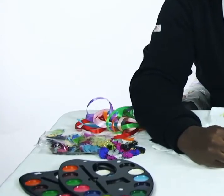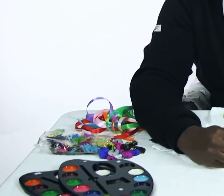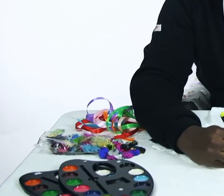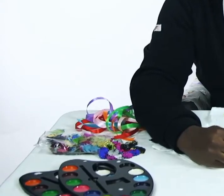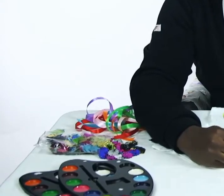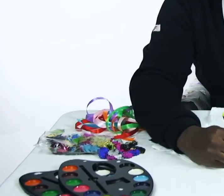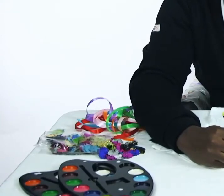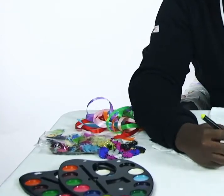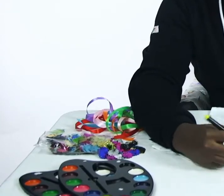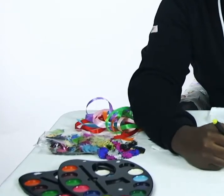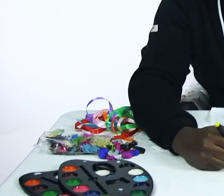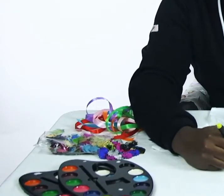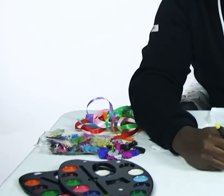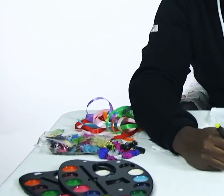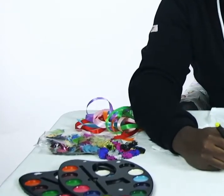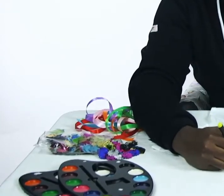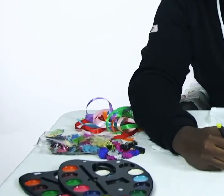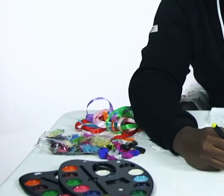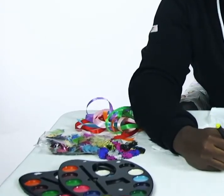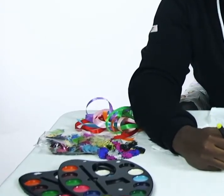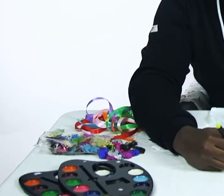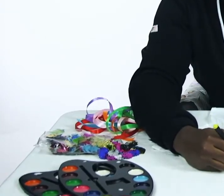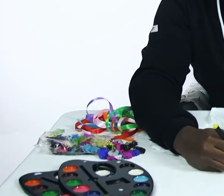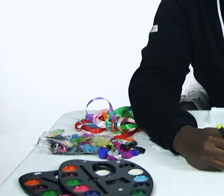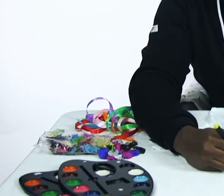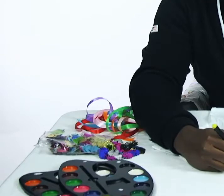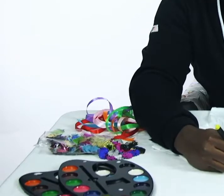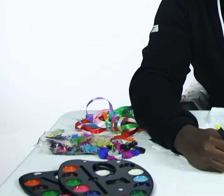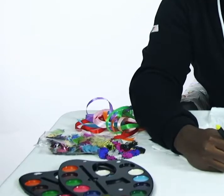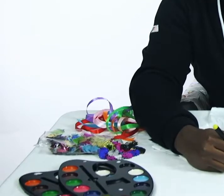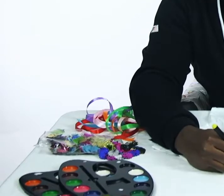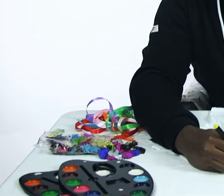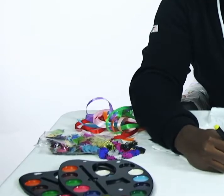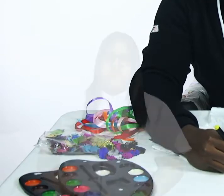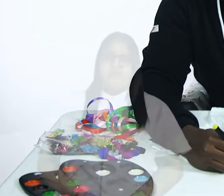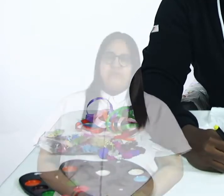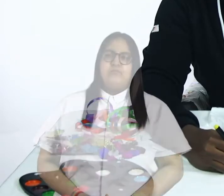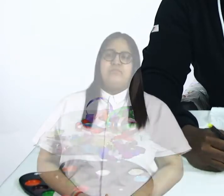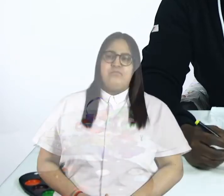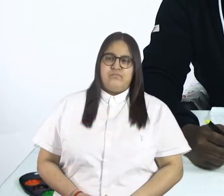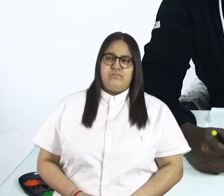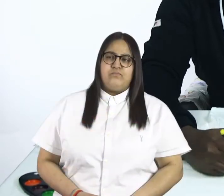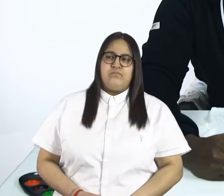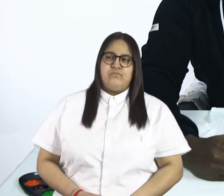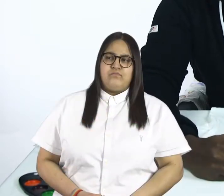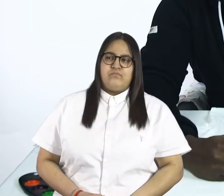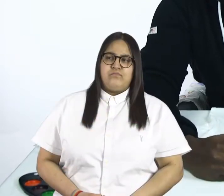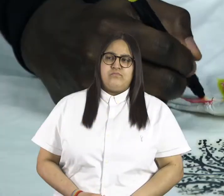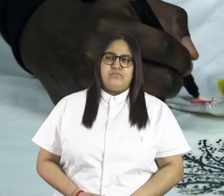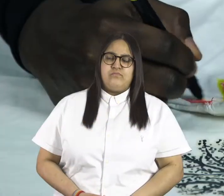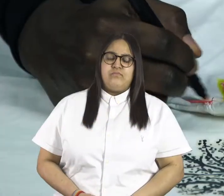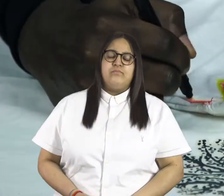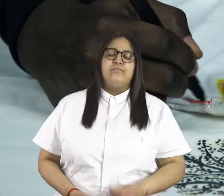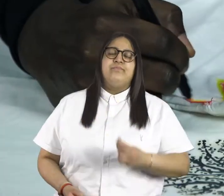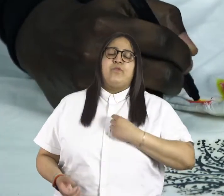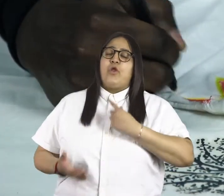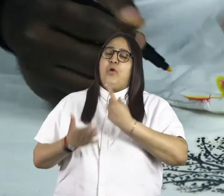up everything. So I just sketch just to avoid the t-shirt kind of clumping up together.